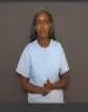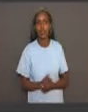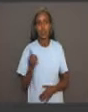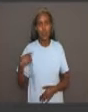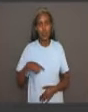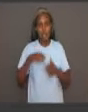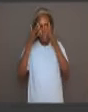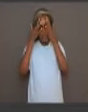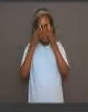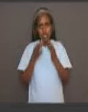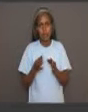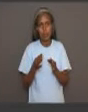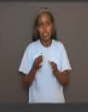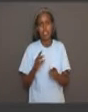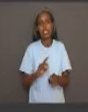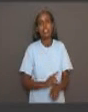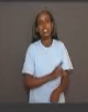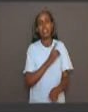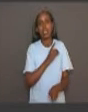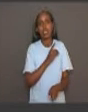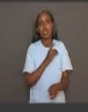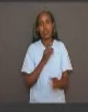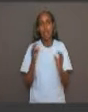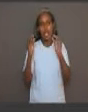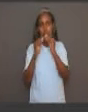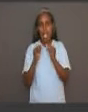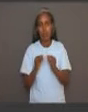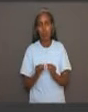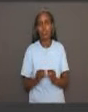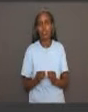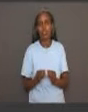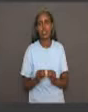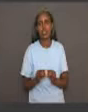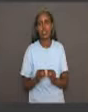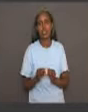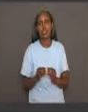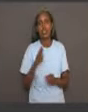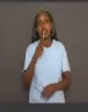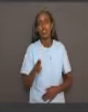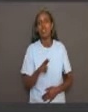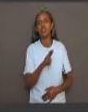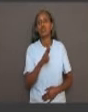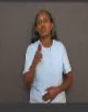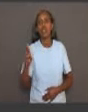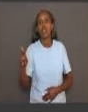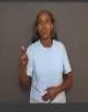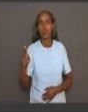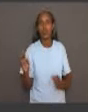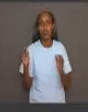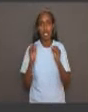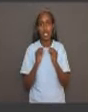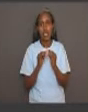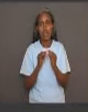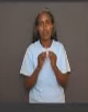We can determine the distance by calculating the square root of the